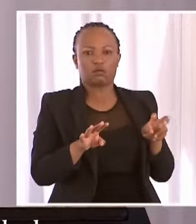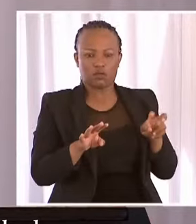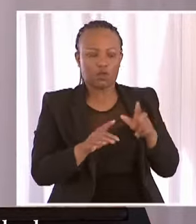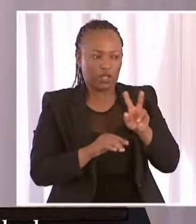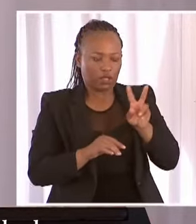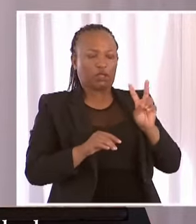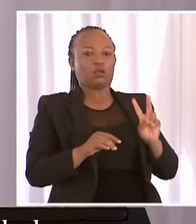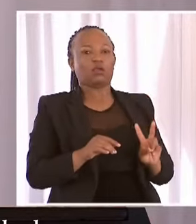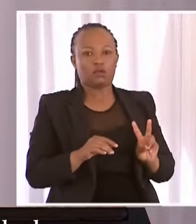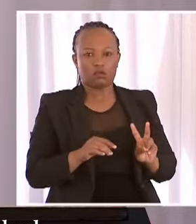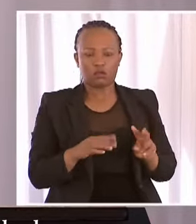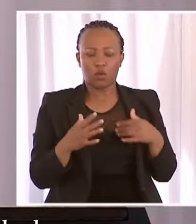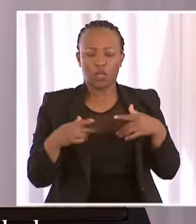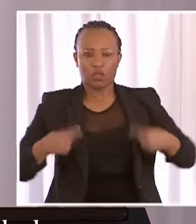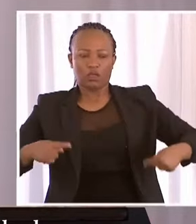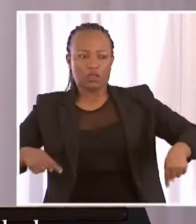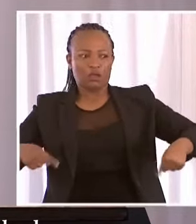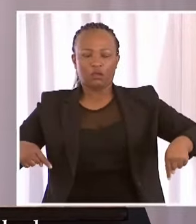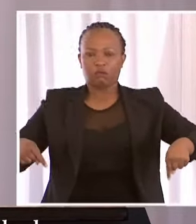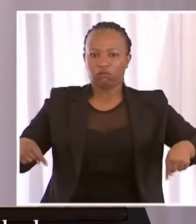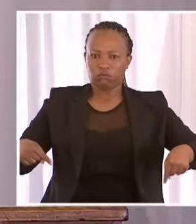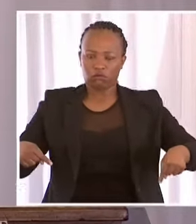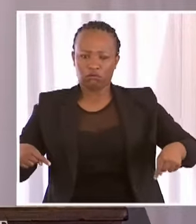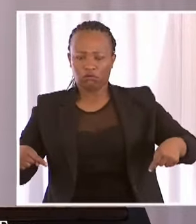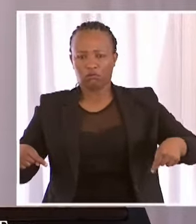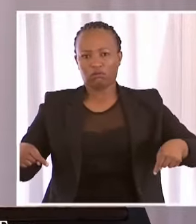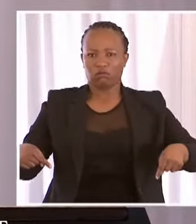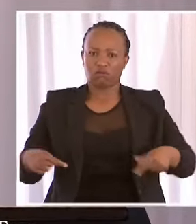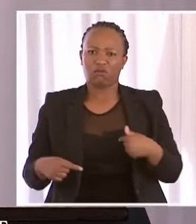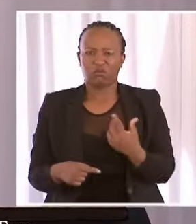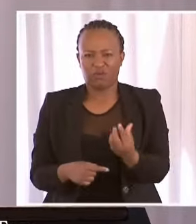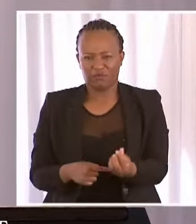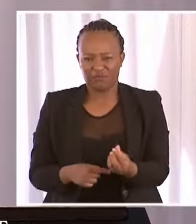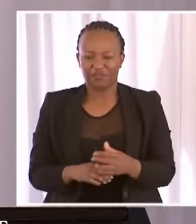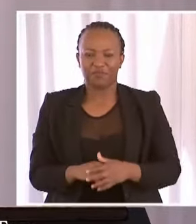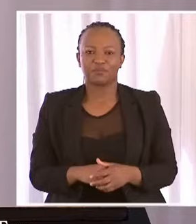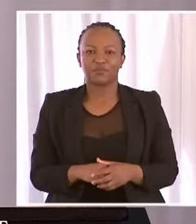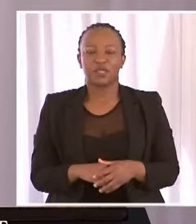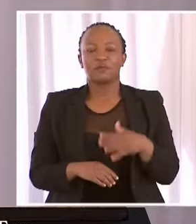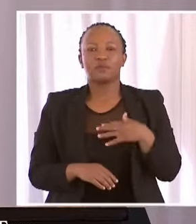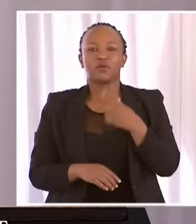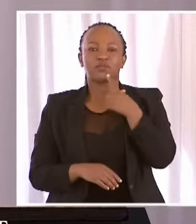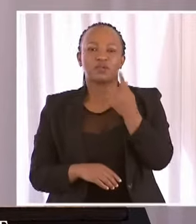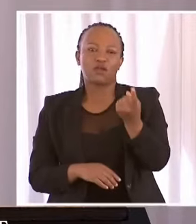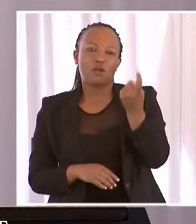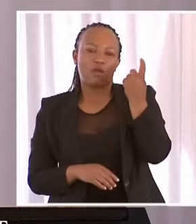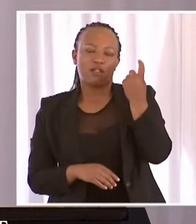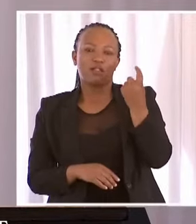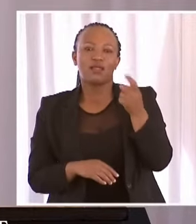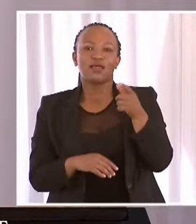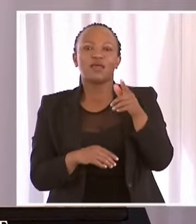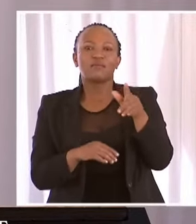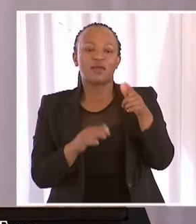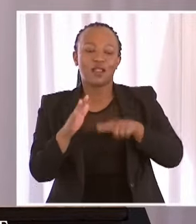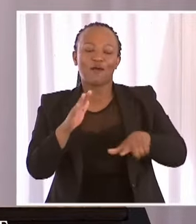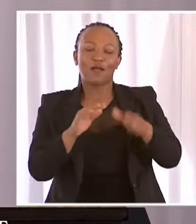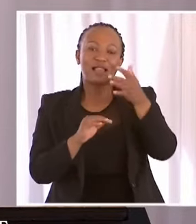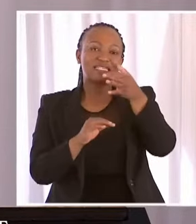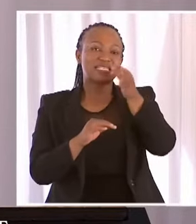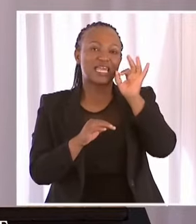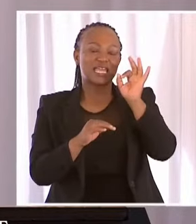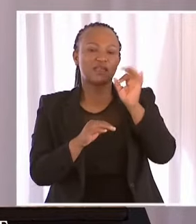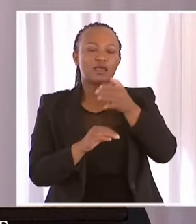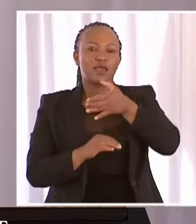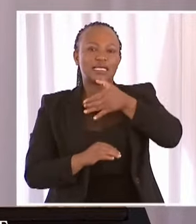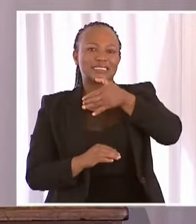tree. We were shaken and we went to, I'll call it a local tea house, and had a